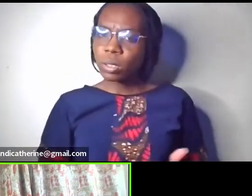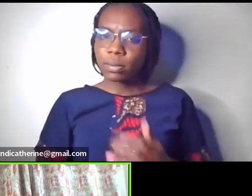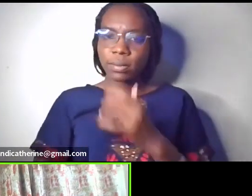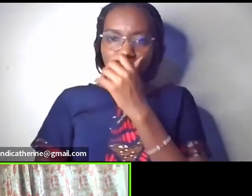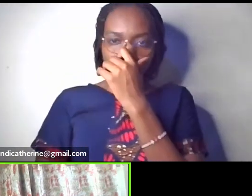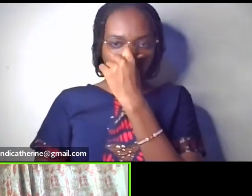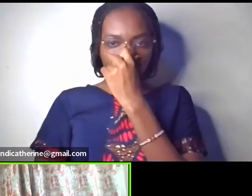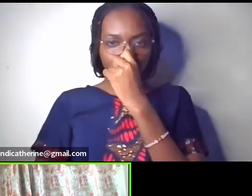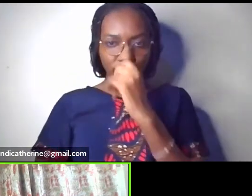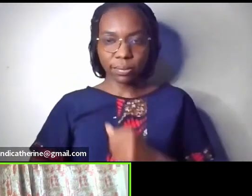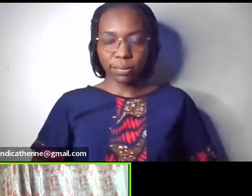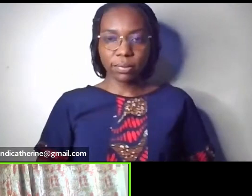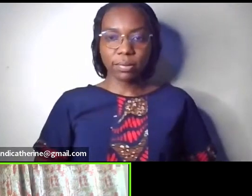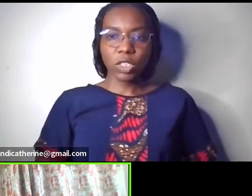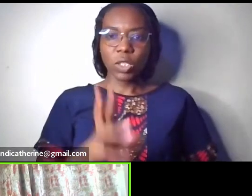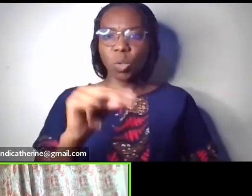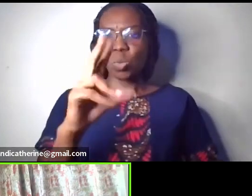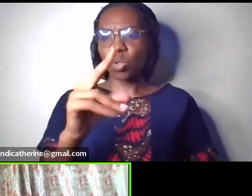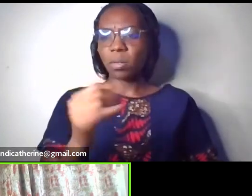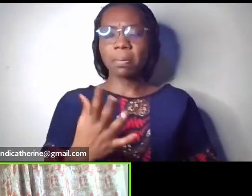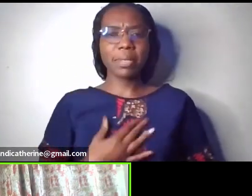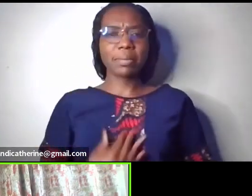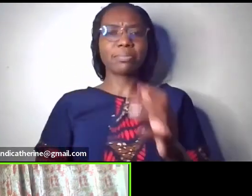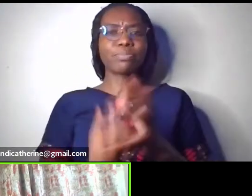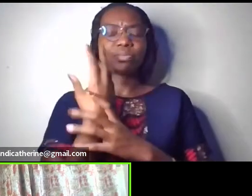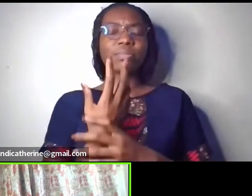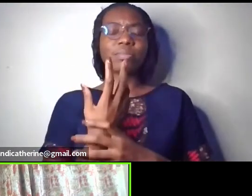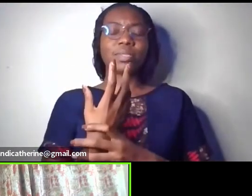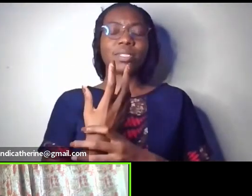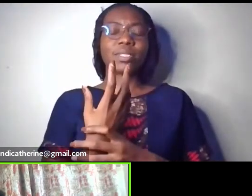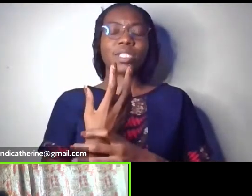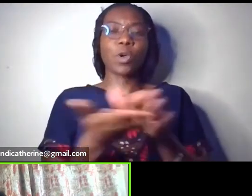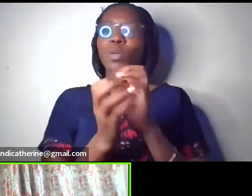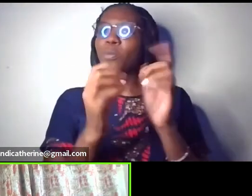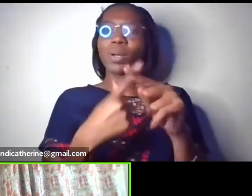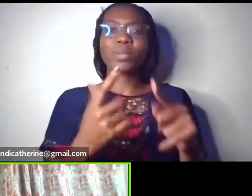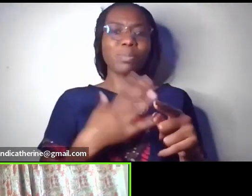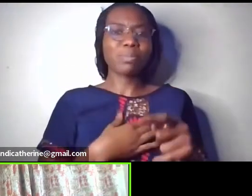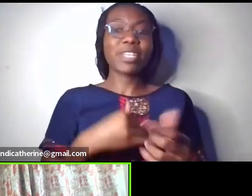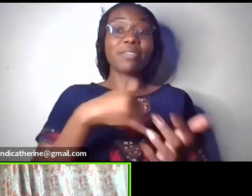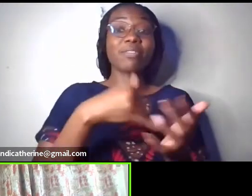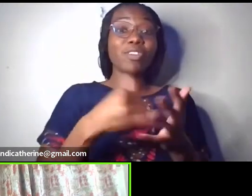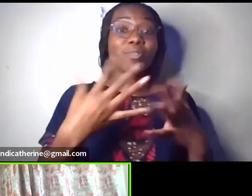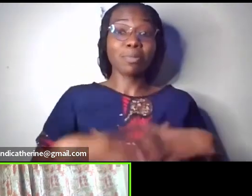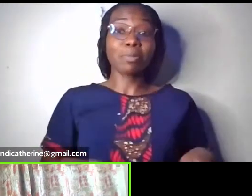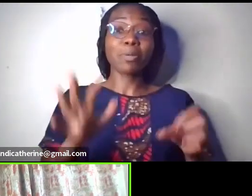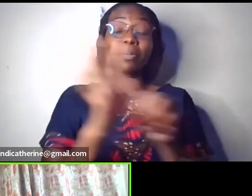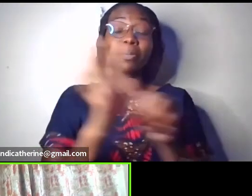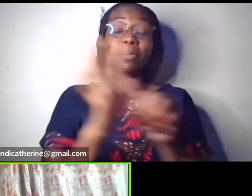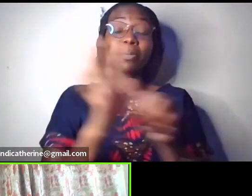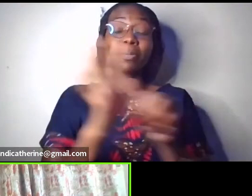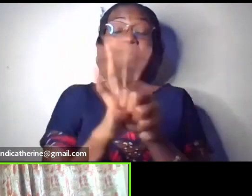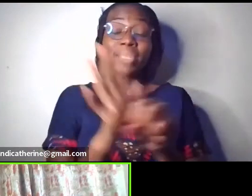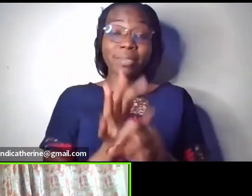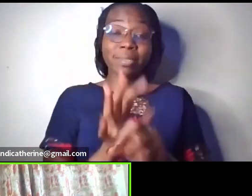No, I didn't come up with a document, but I had coffee with several players. I think that's what I'll say. I told them of my interest